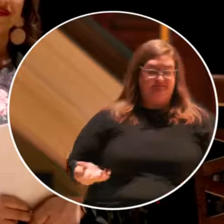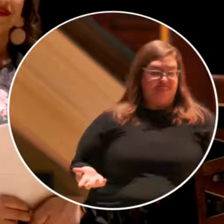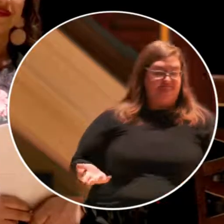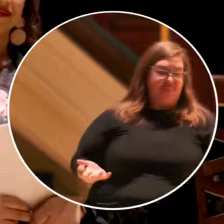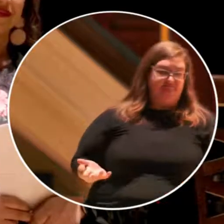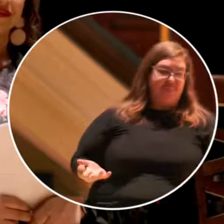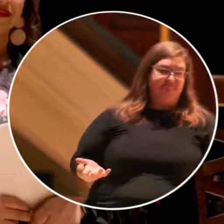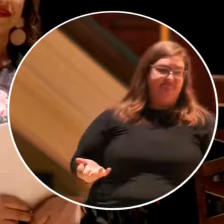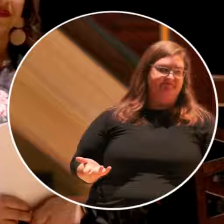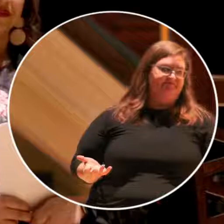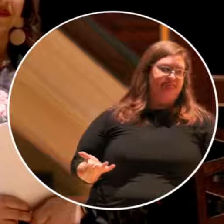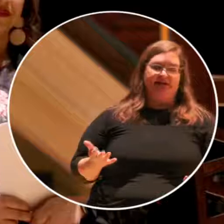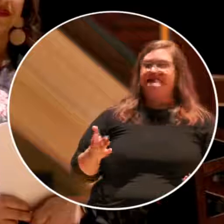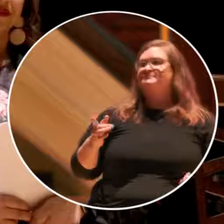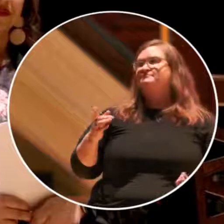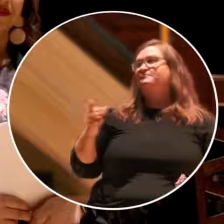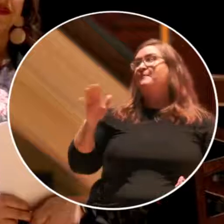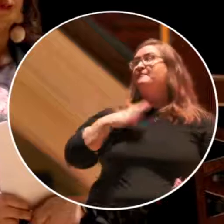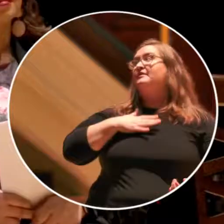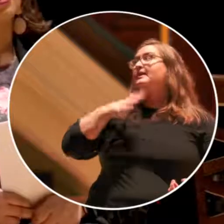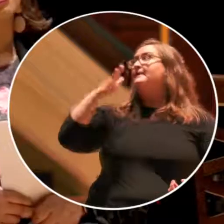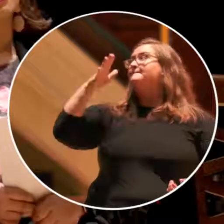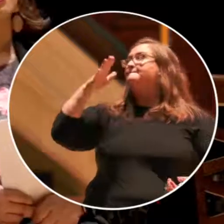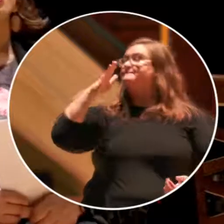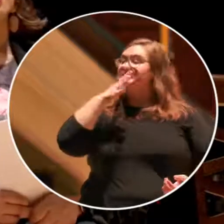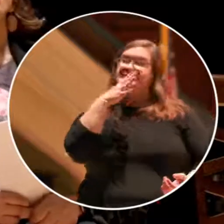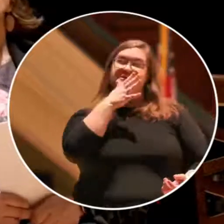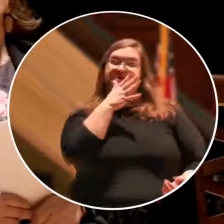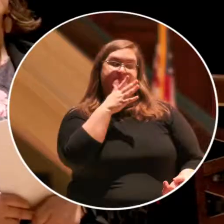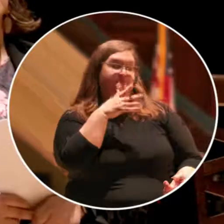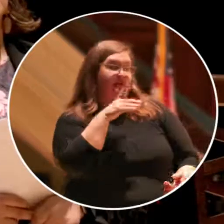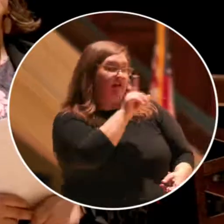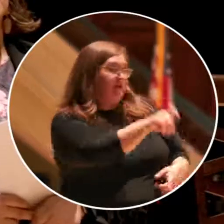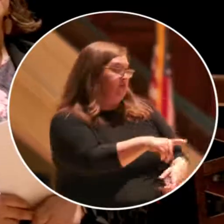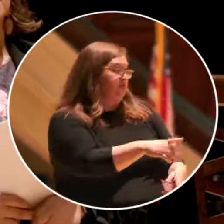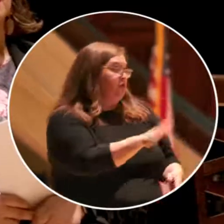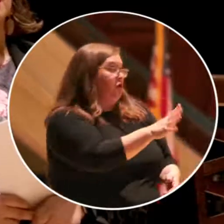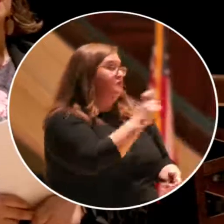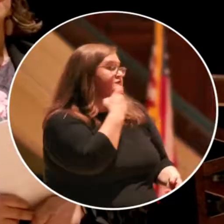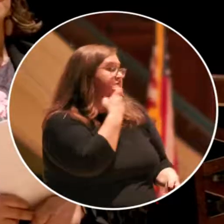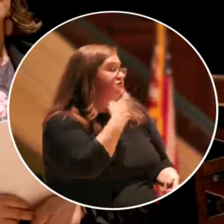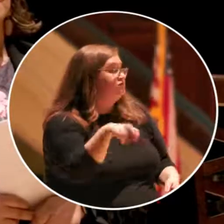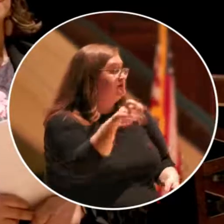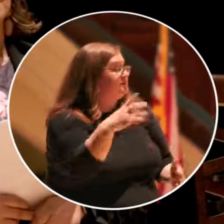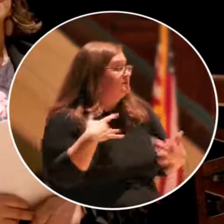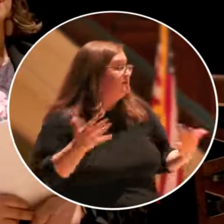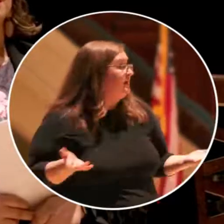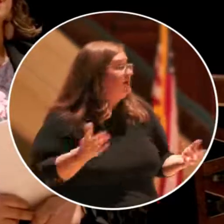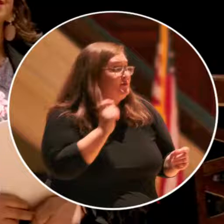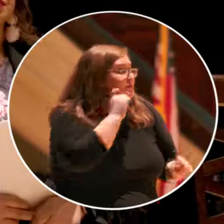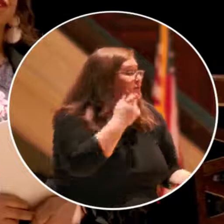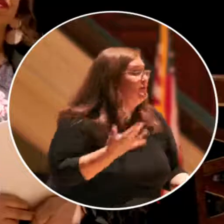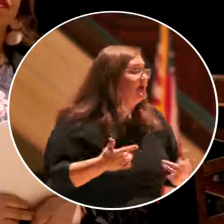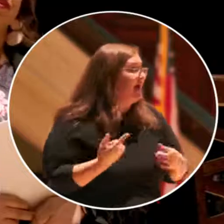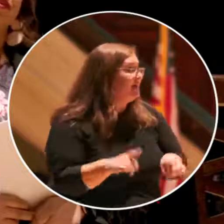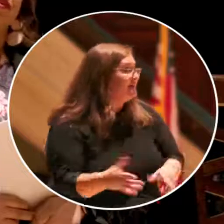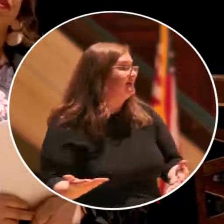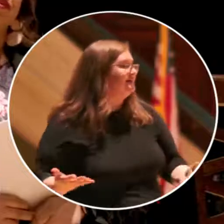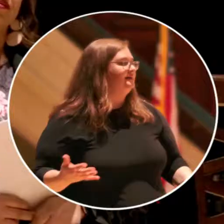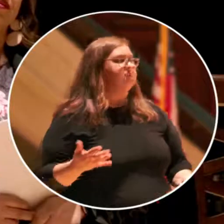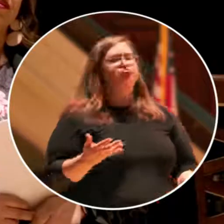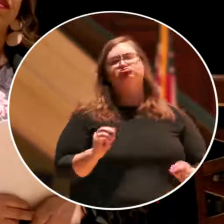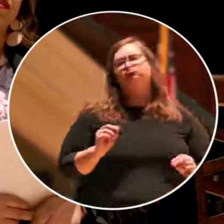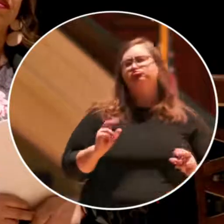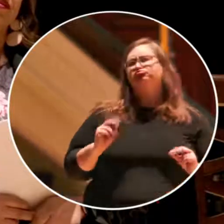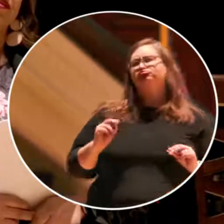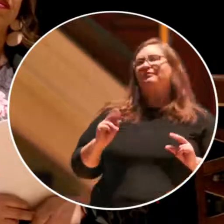my parents ever ask me what I had done, like my latest trip. Not that they didn't care, I just never got the